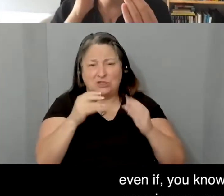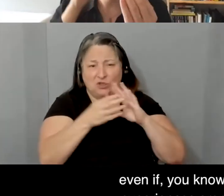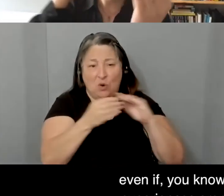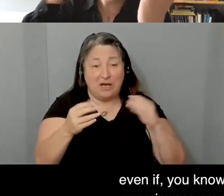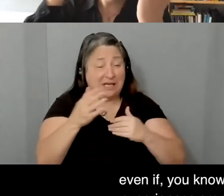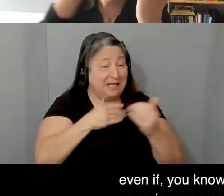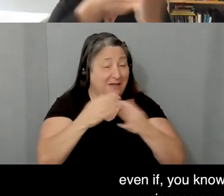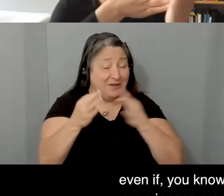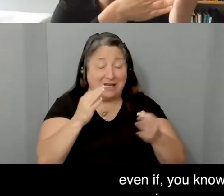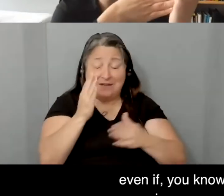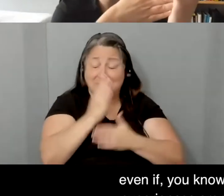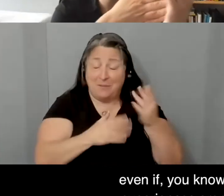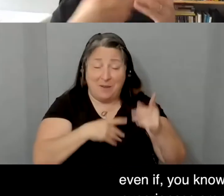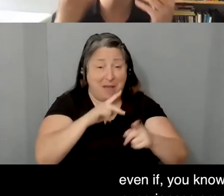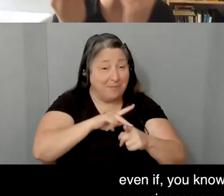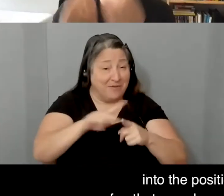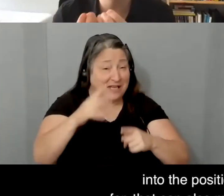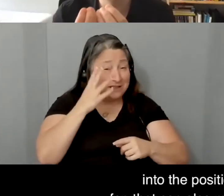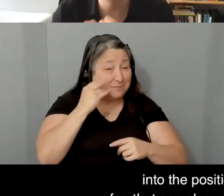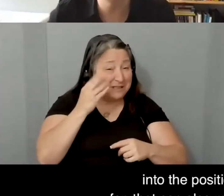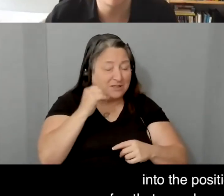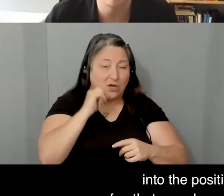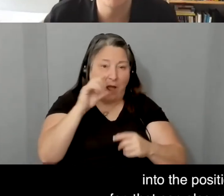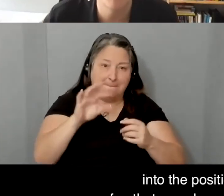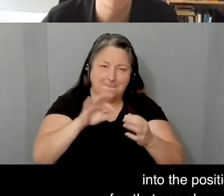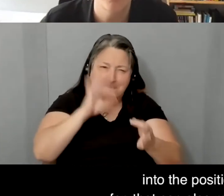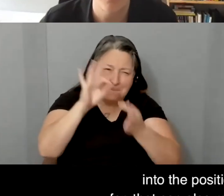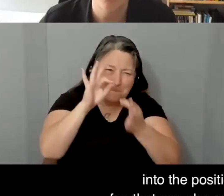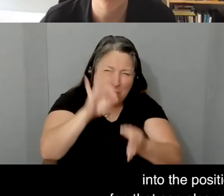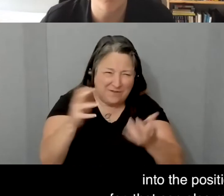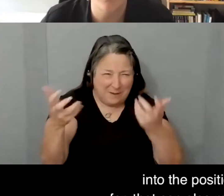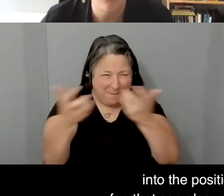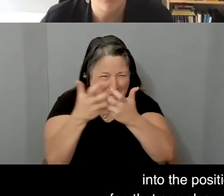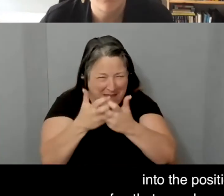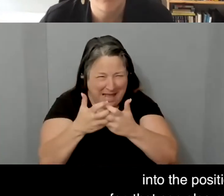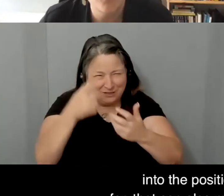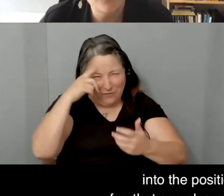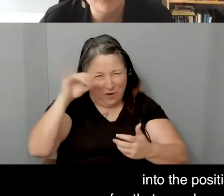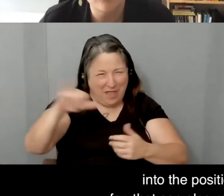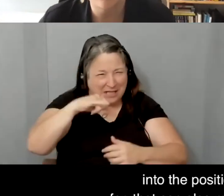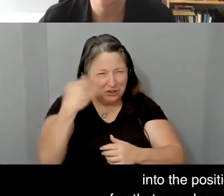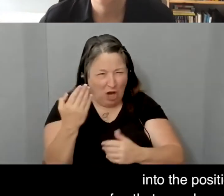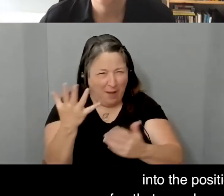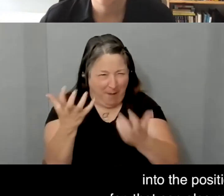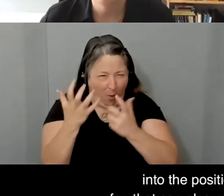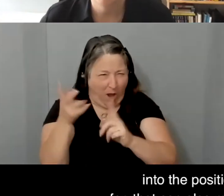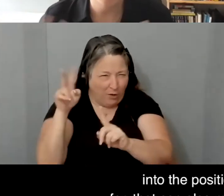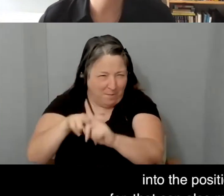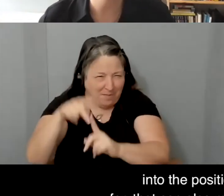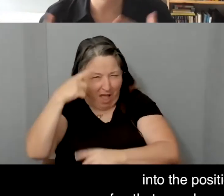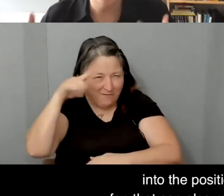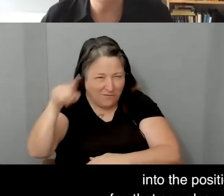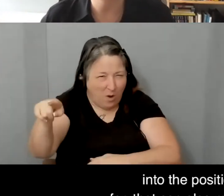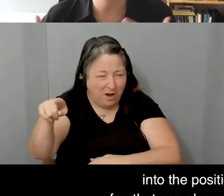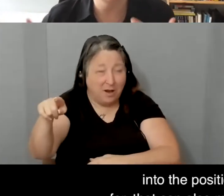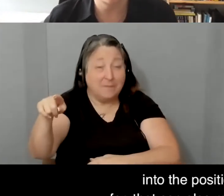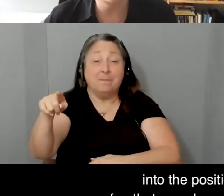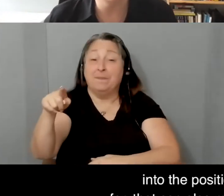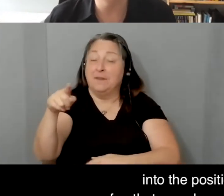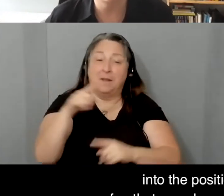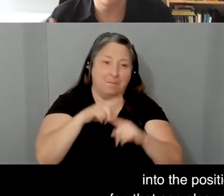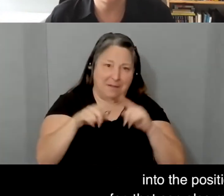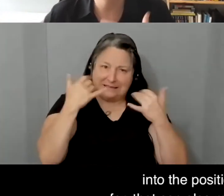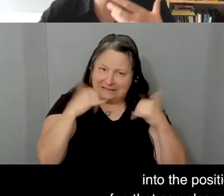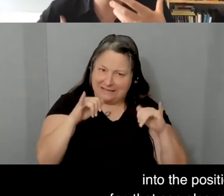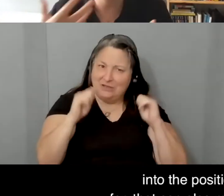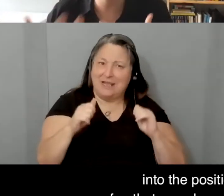aren't directly perfect bullseye into the position that you want to go for, that can also make you